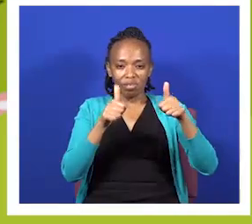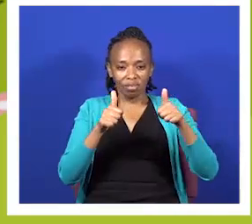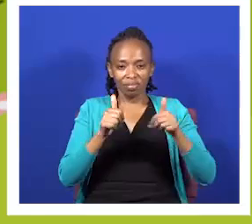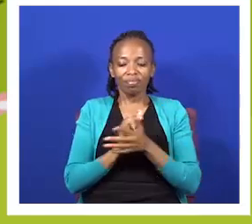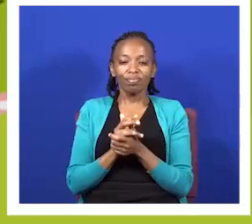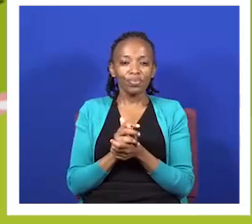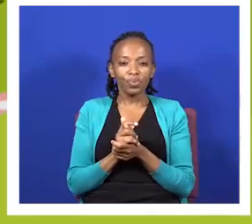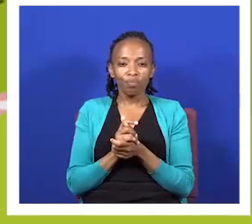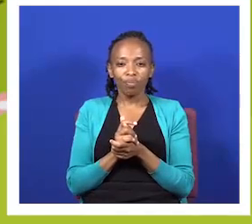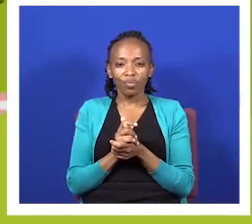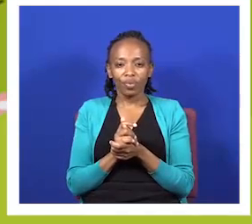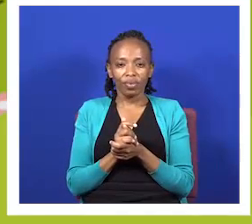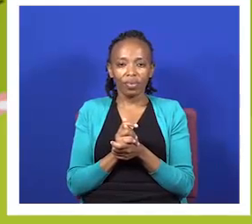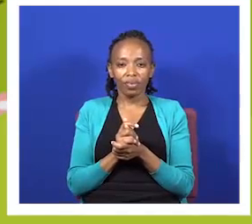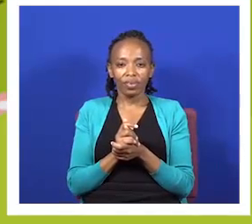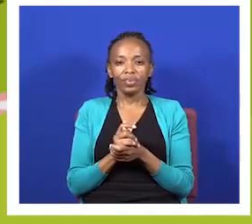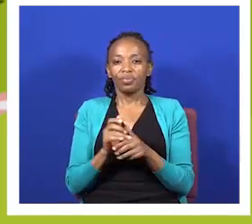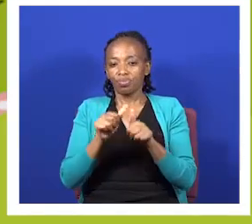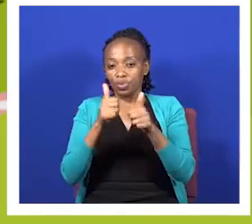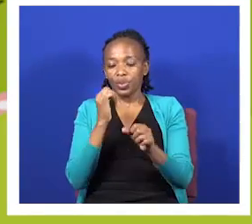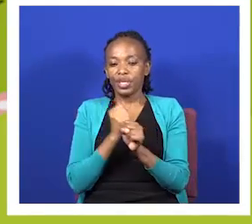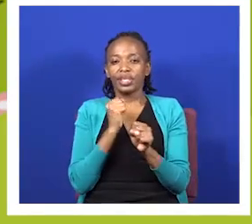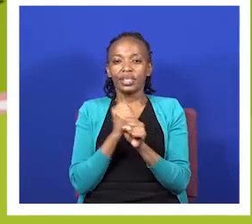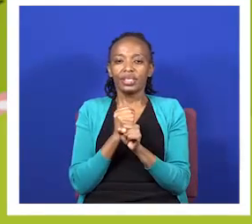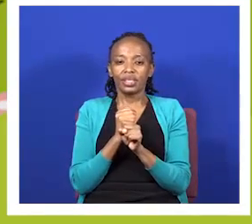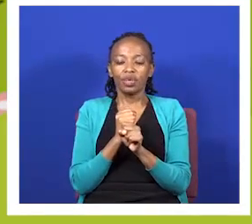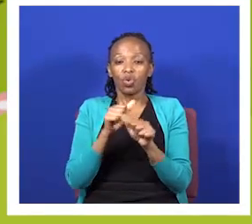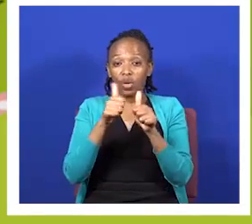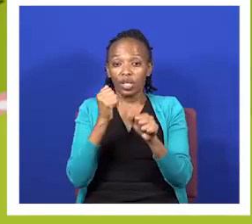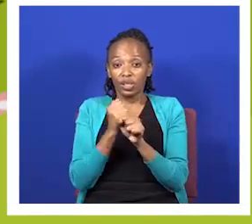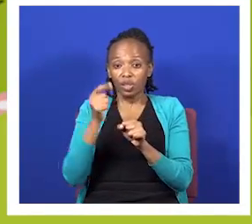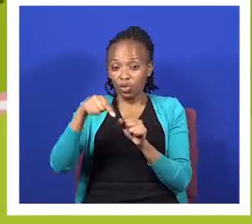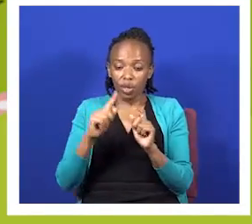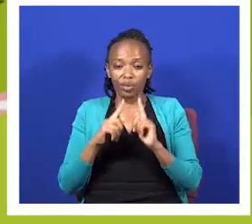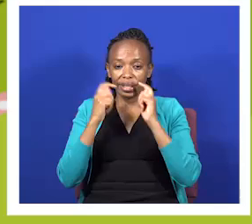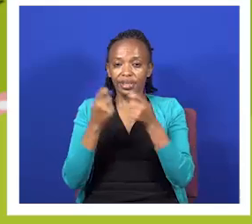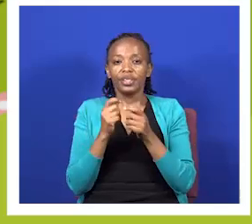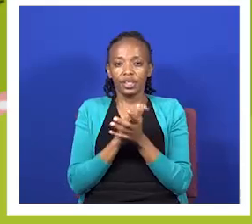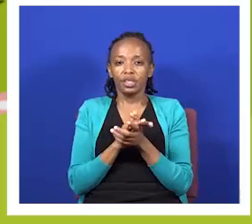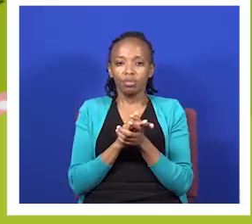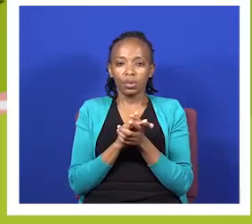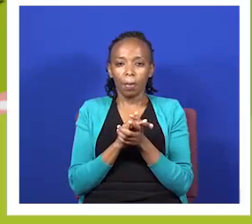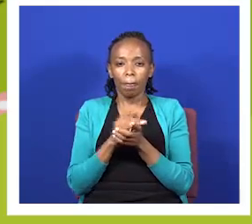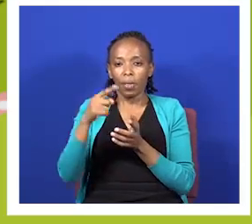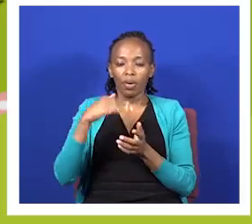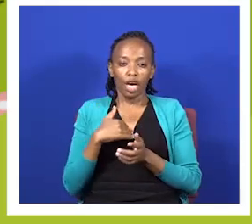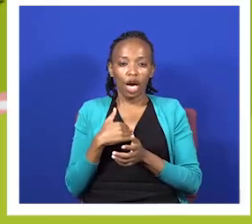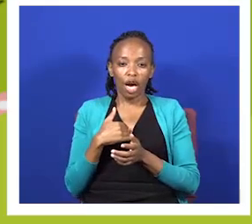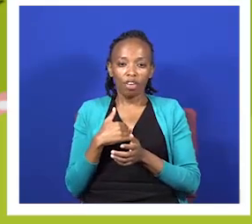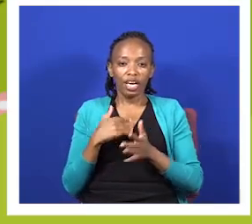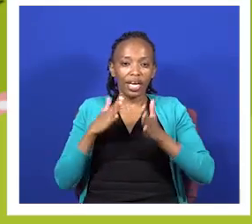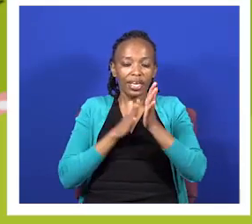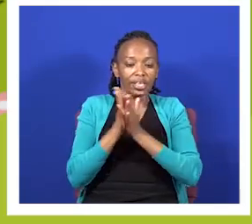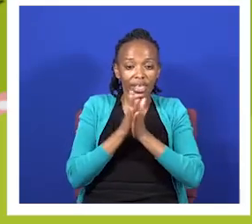1, 2, 3, cheers. Well done. Well done to our team. We have